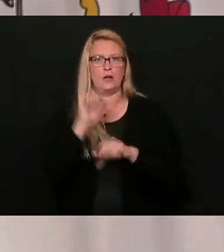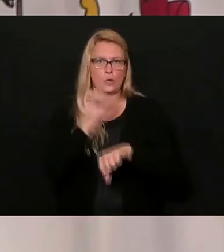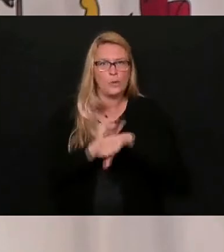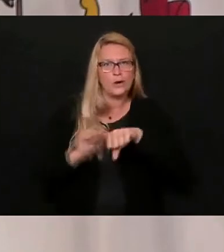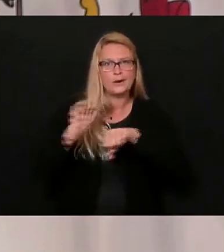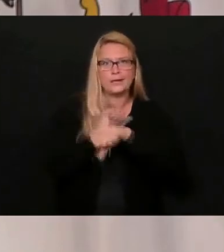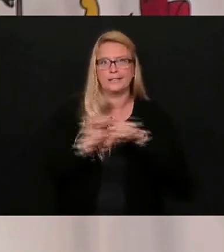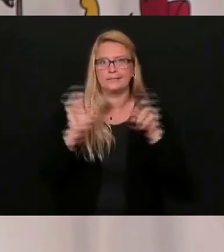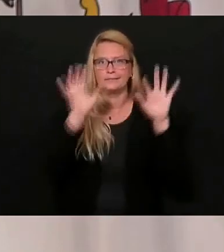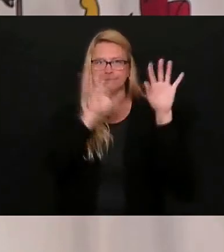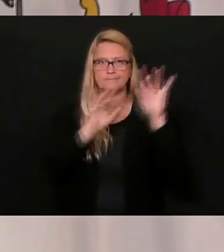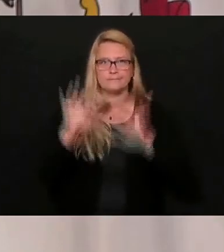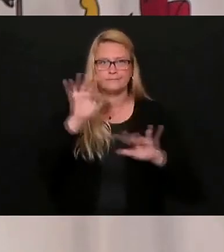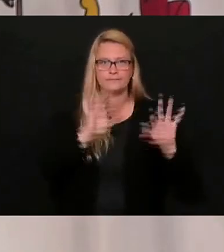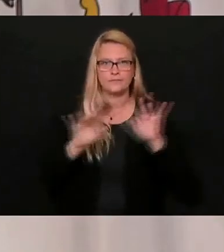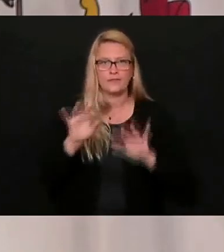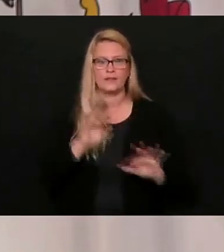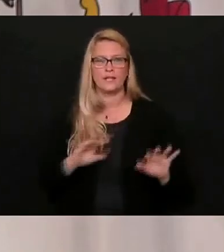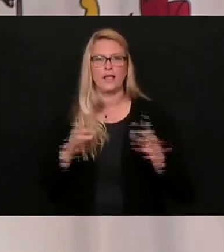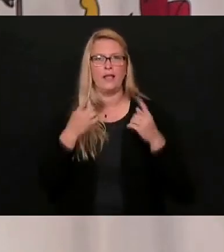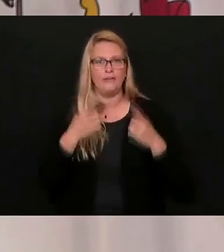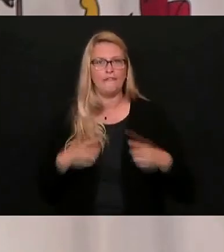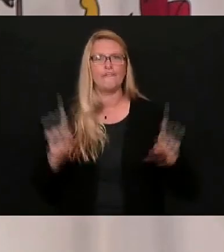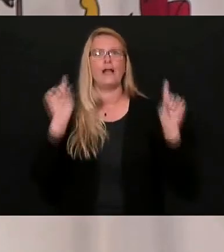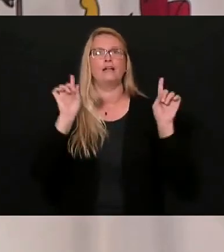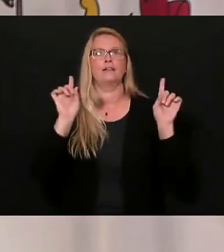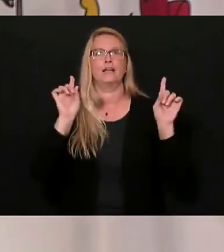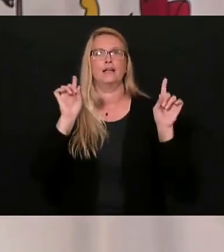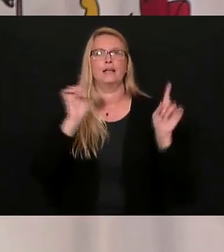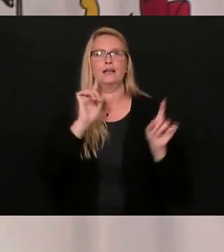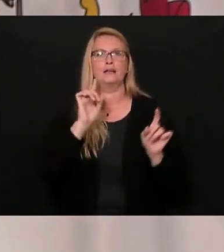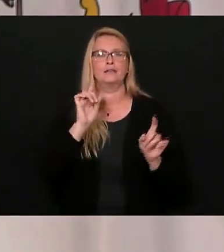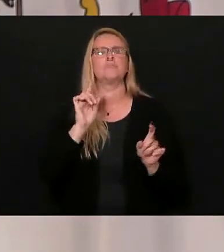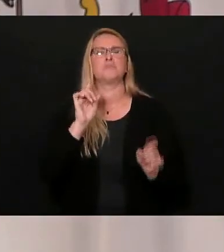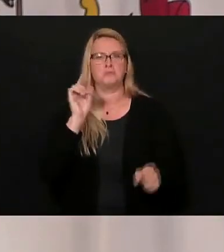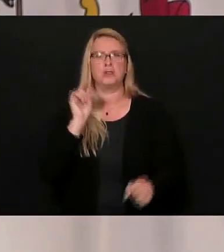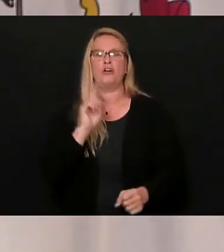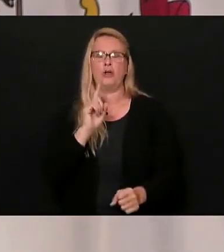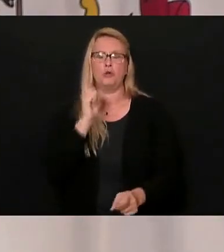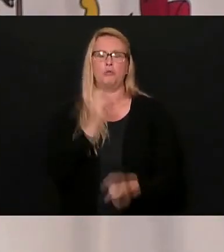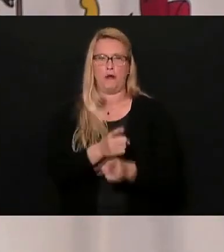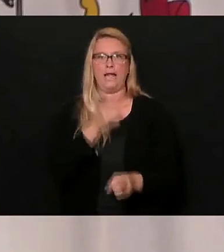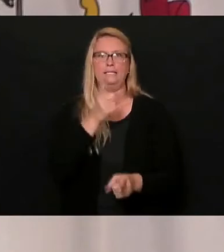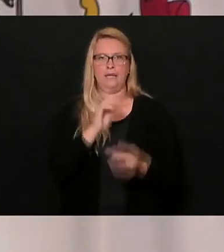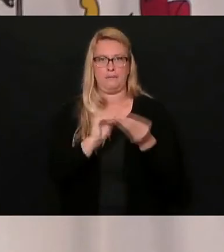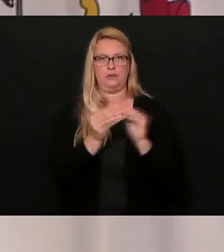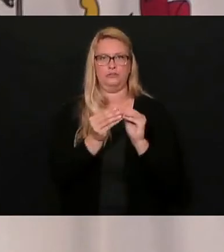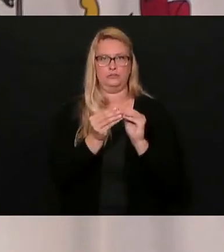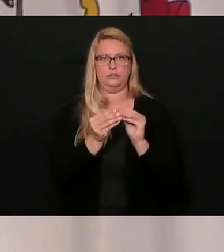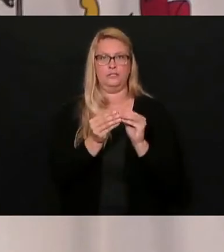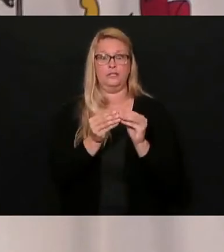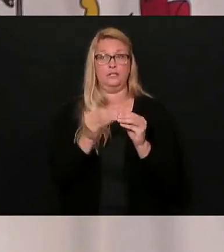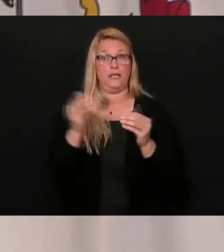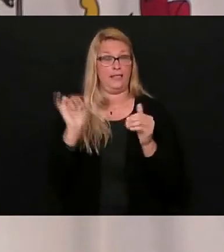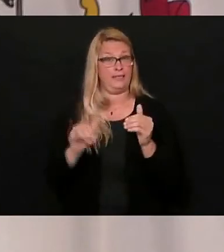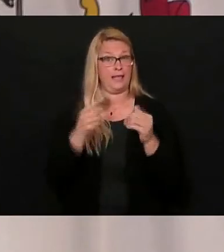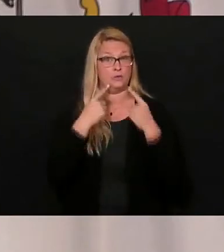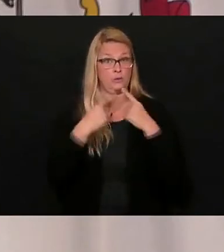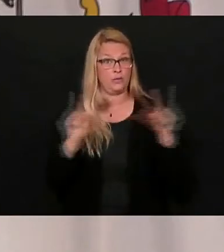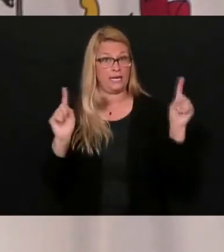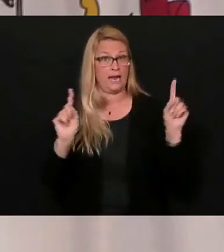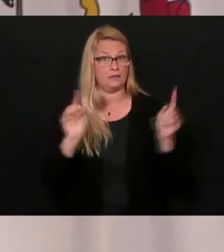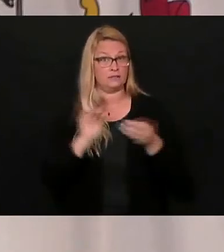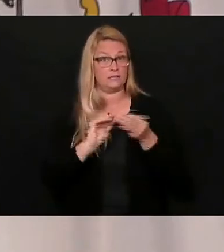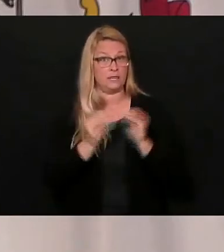finally, we absolutely were positive that it was right. And so we went at that point in time. Now, from